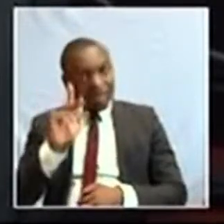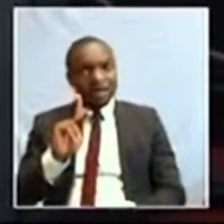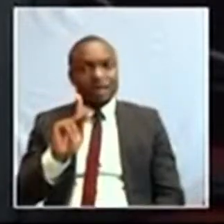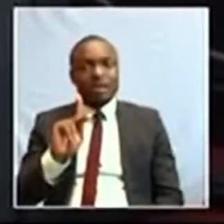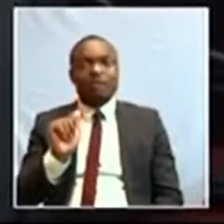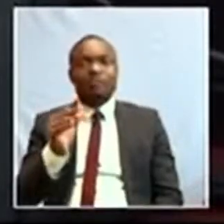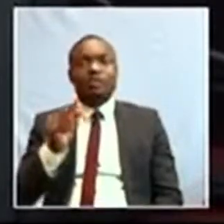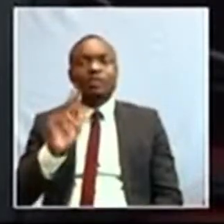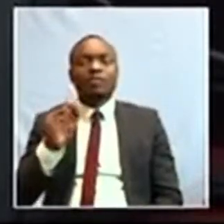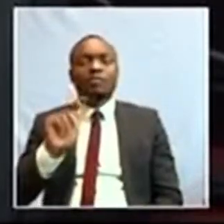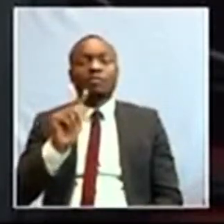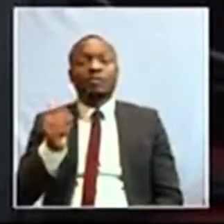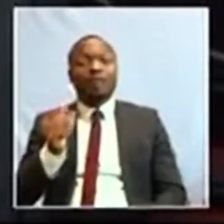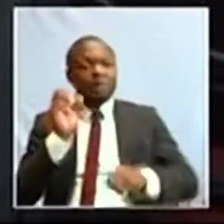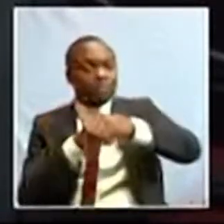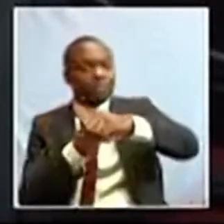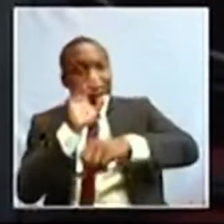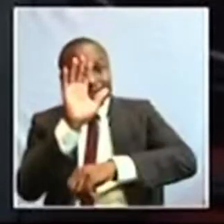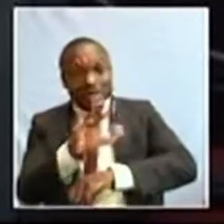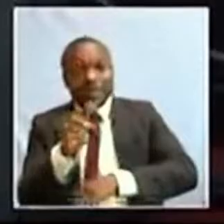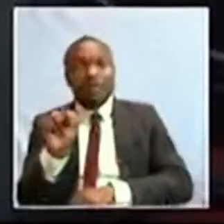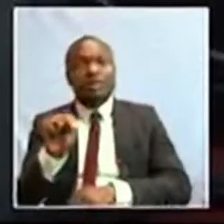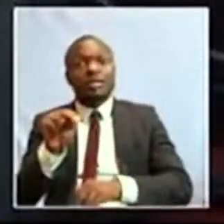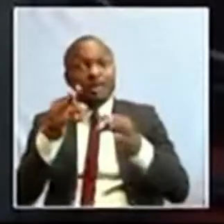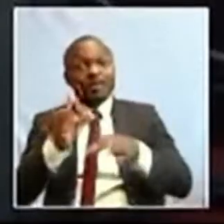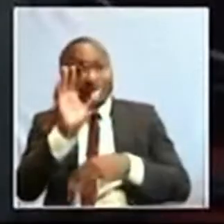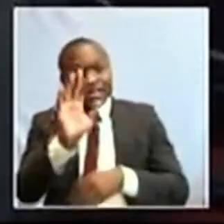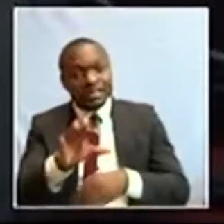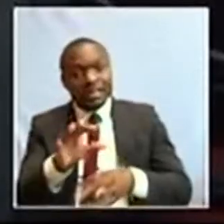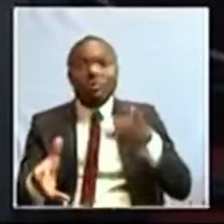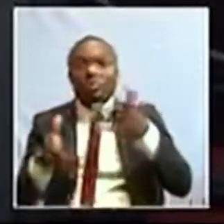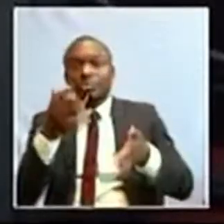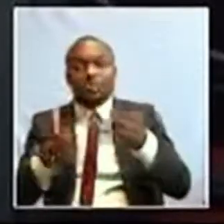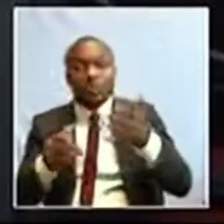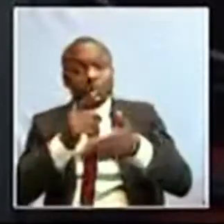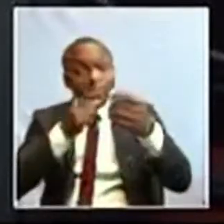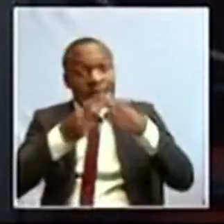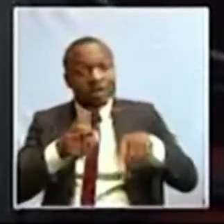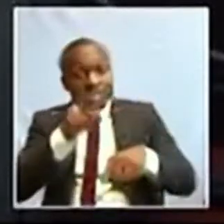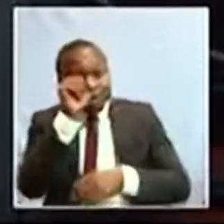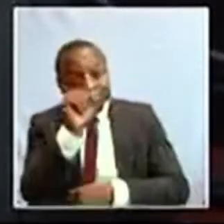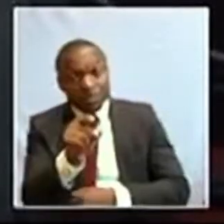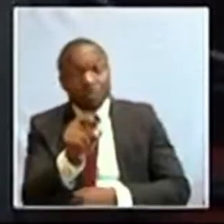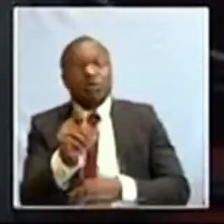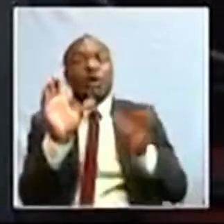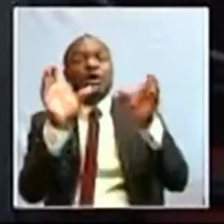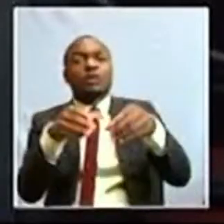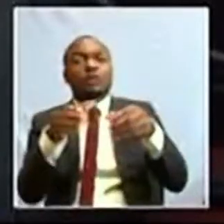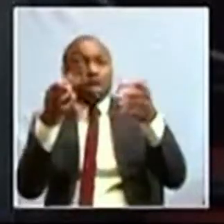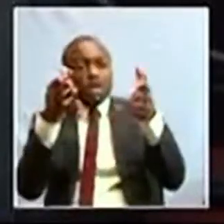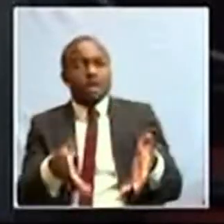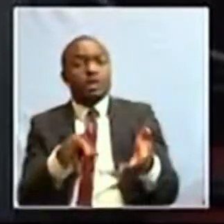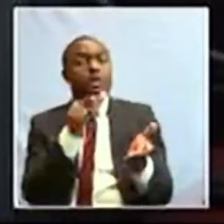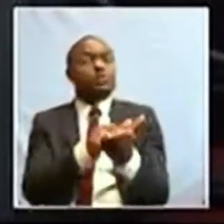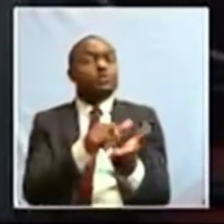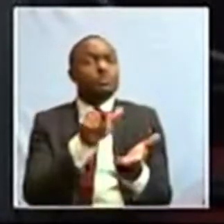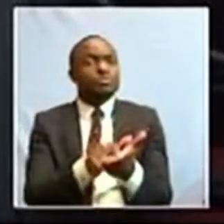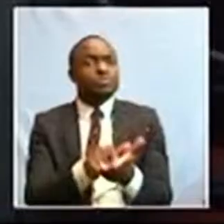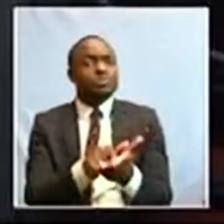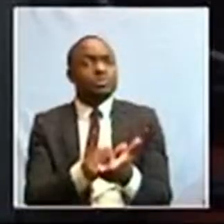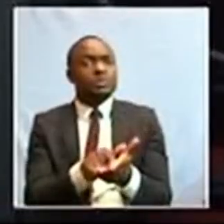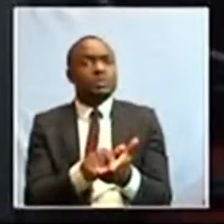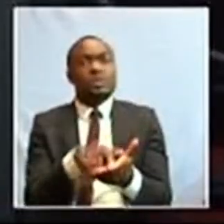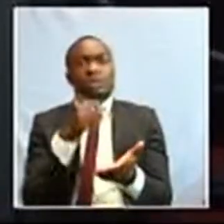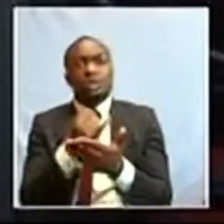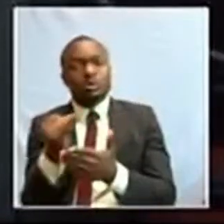Should there be an accident, what will happen? In the immediate, that you as the council, you are here in Lusaka, and there is